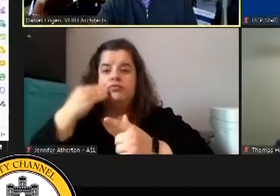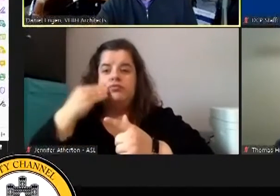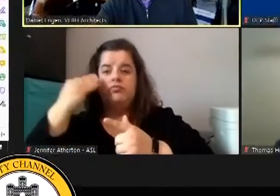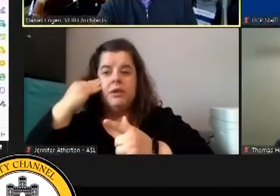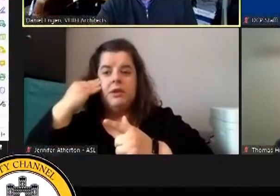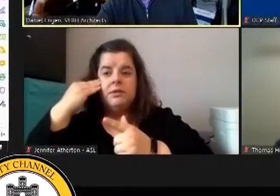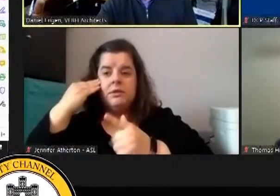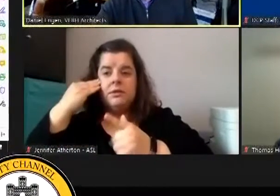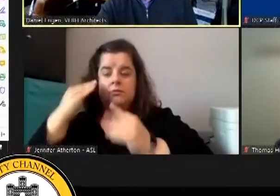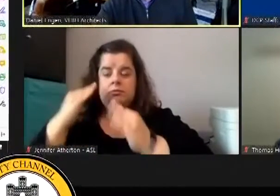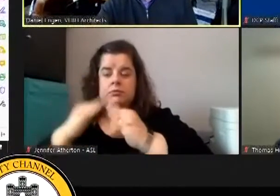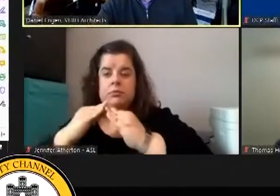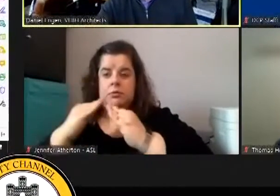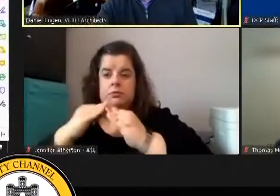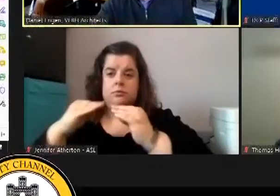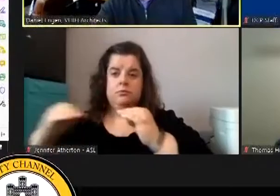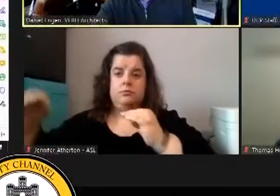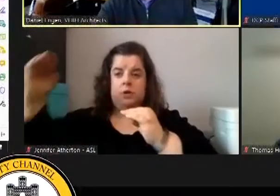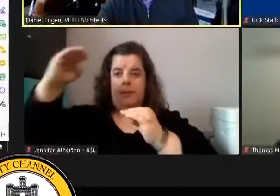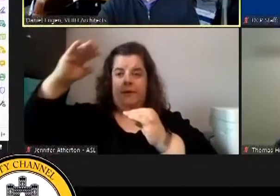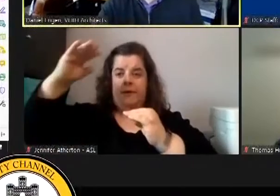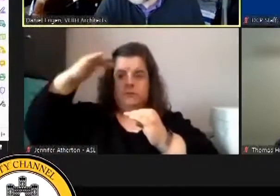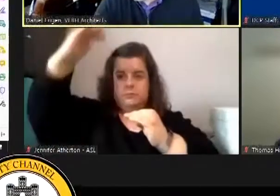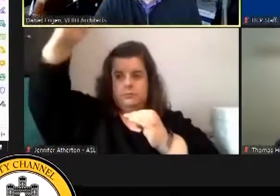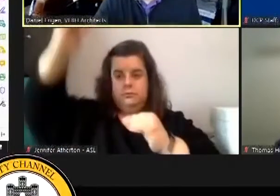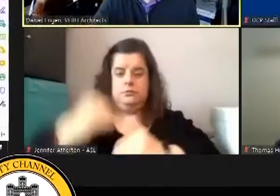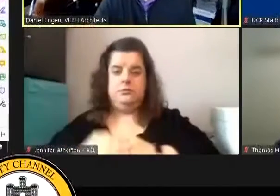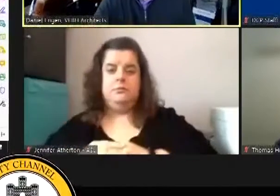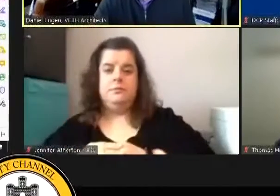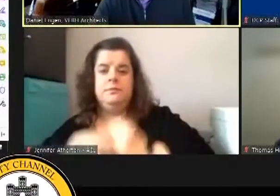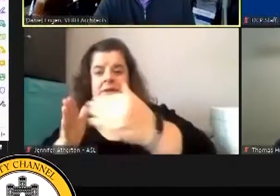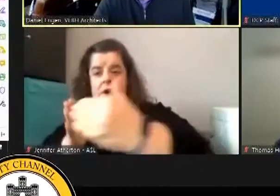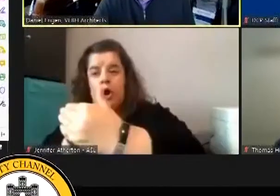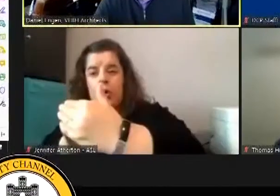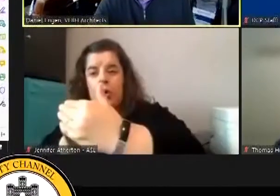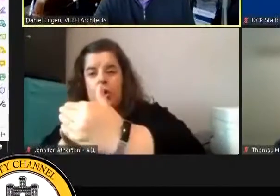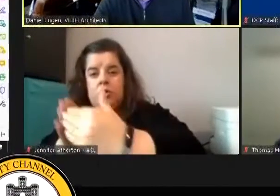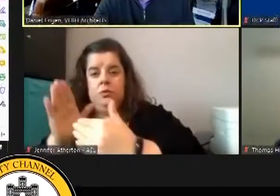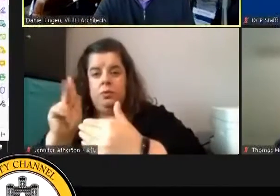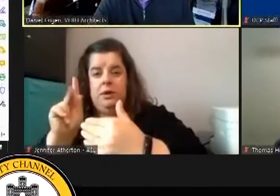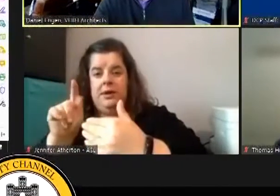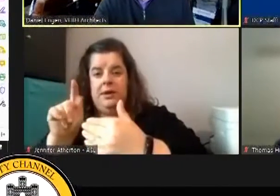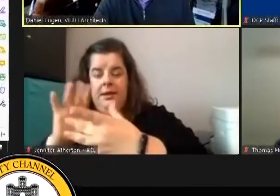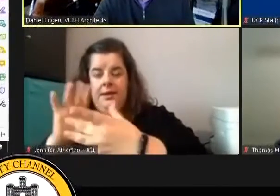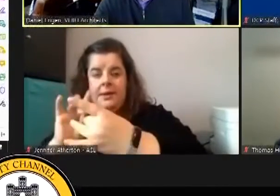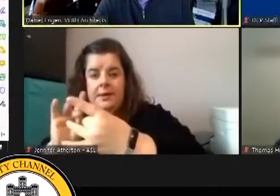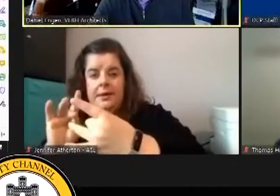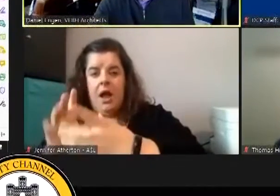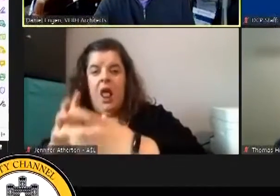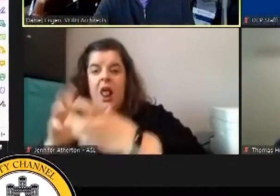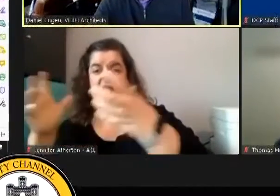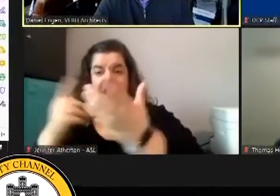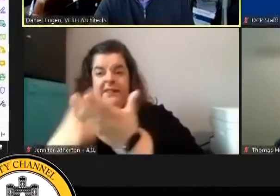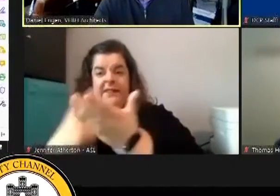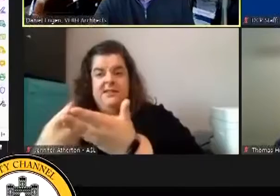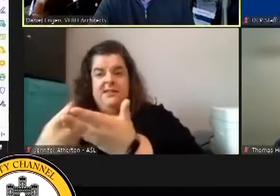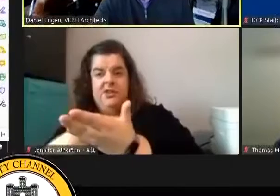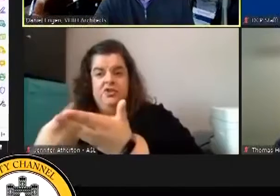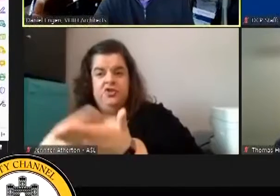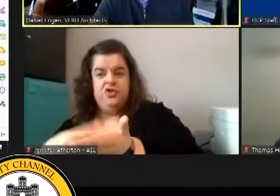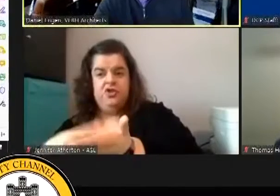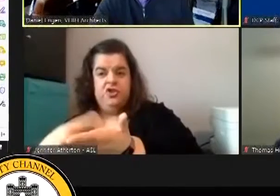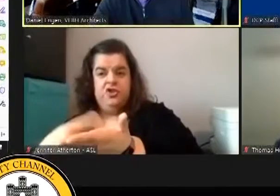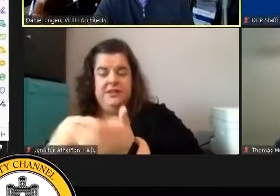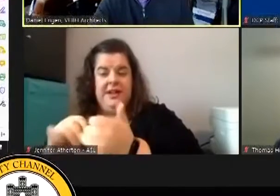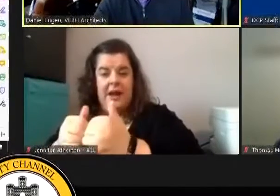corner, which Kate mentioned. We had a lot of discussion about how to step back